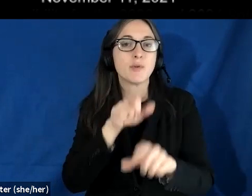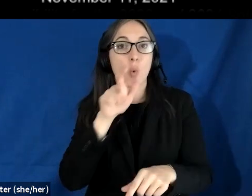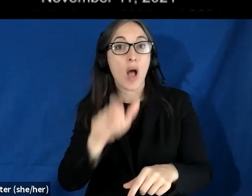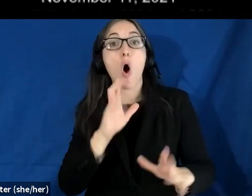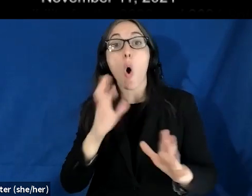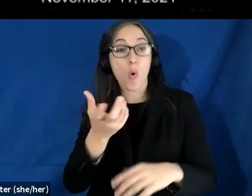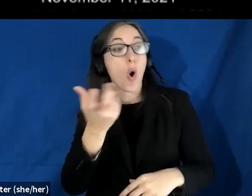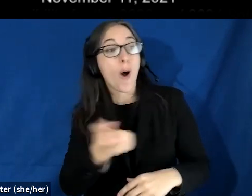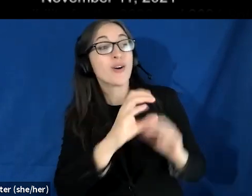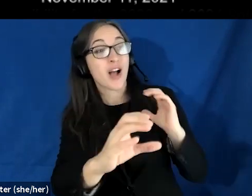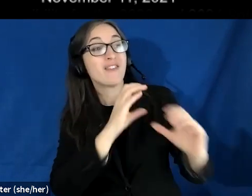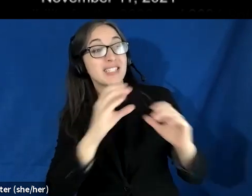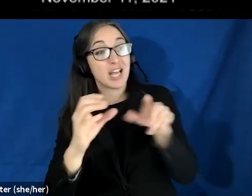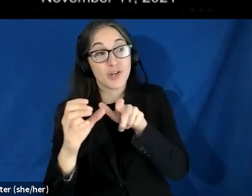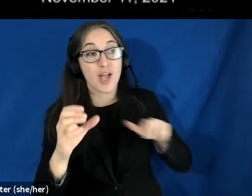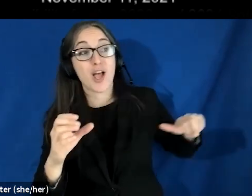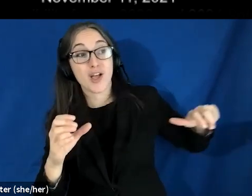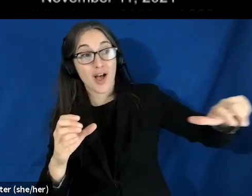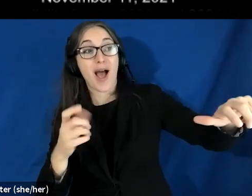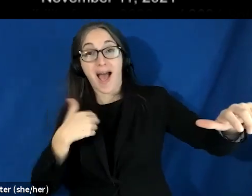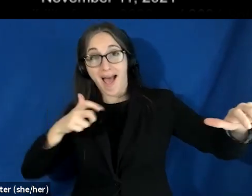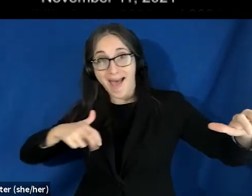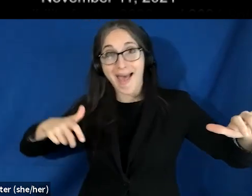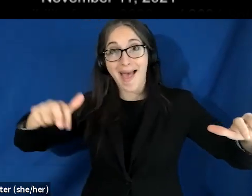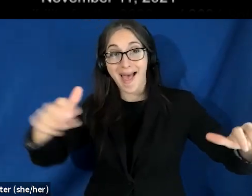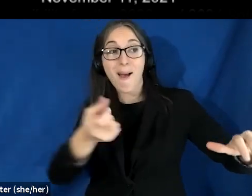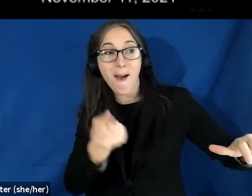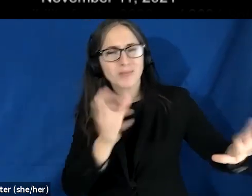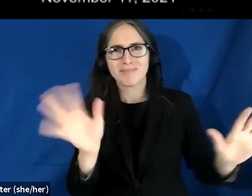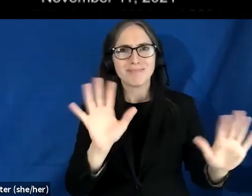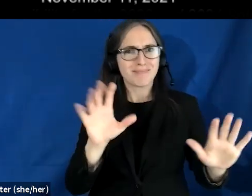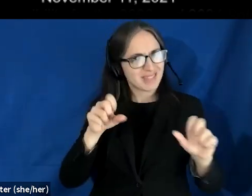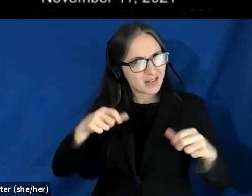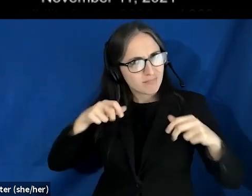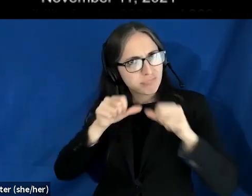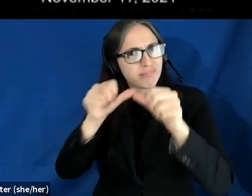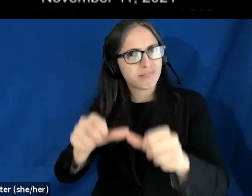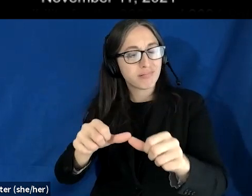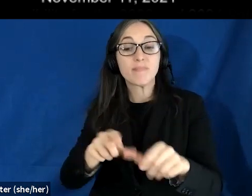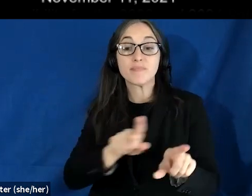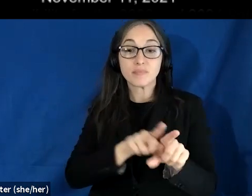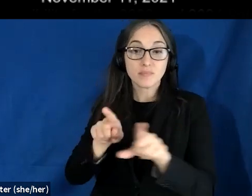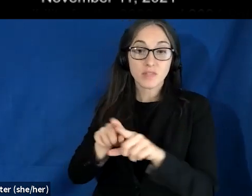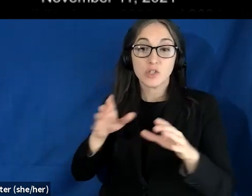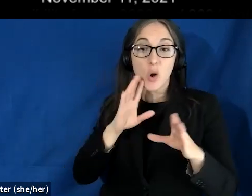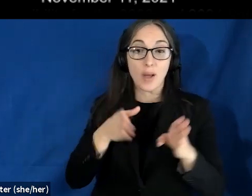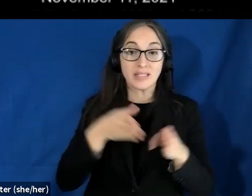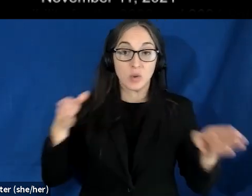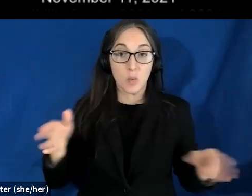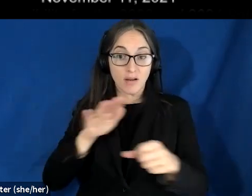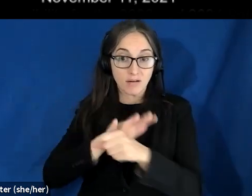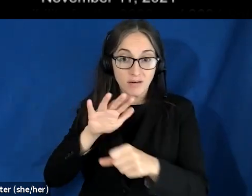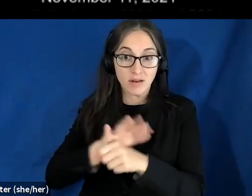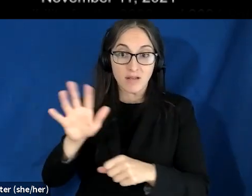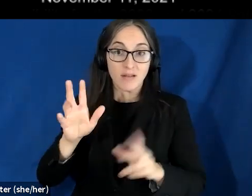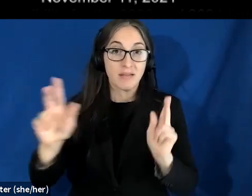interrupted by having 2 different ways to access the entrance. It's also wide enough that people that were coming the opposite direction